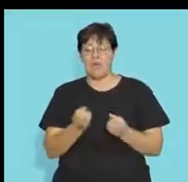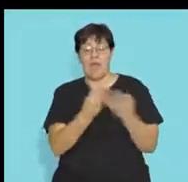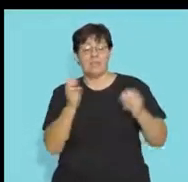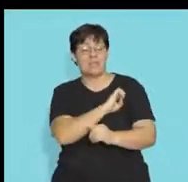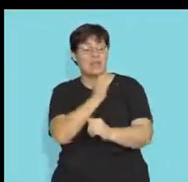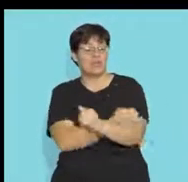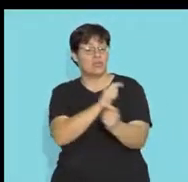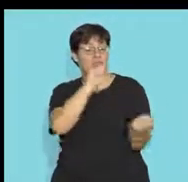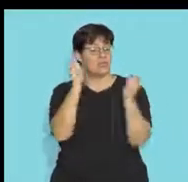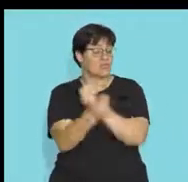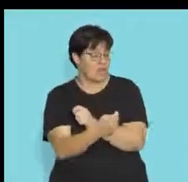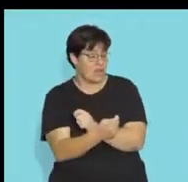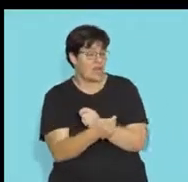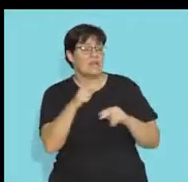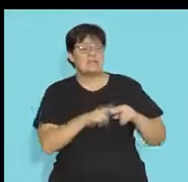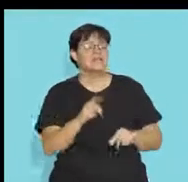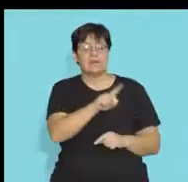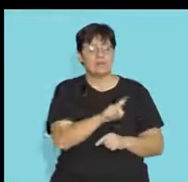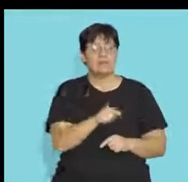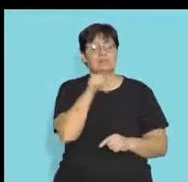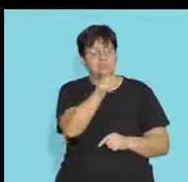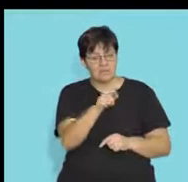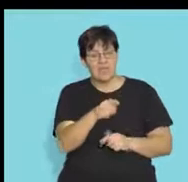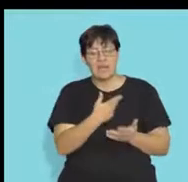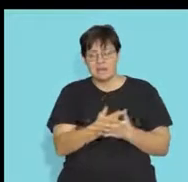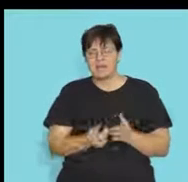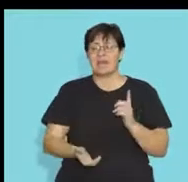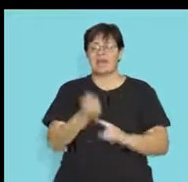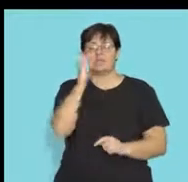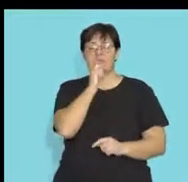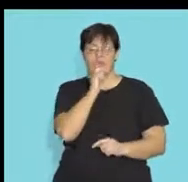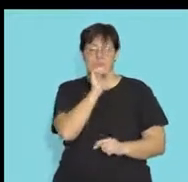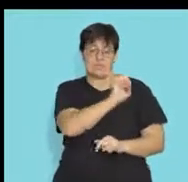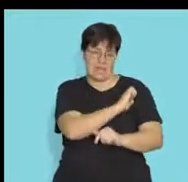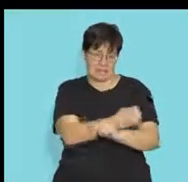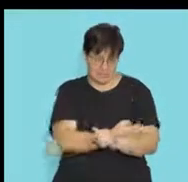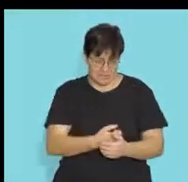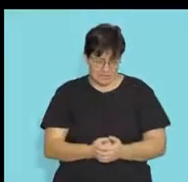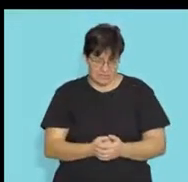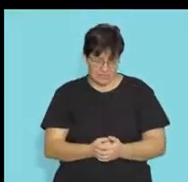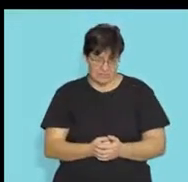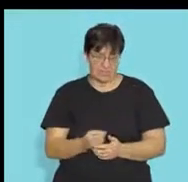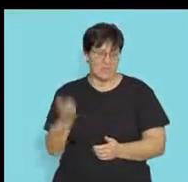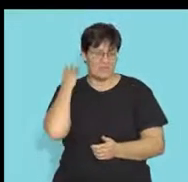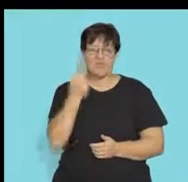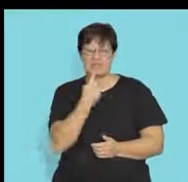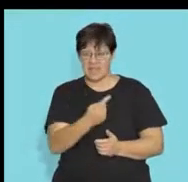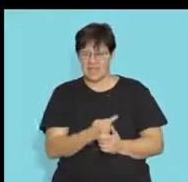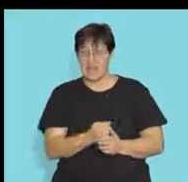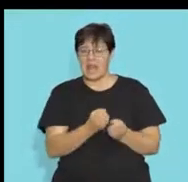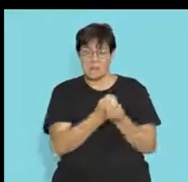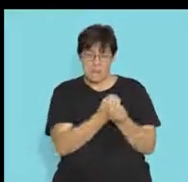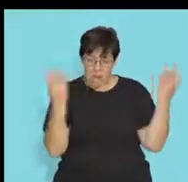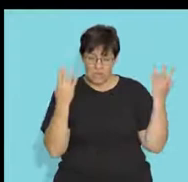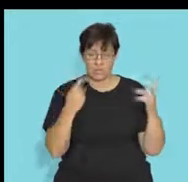The amount of energy transferred depends on how efficient organisms can capture and use that energy. And we've mentioned that a